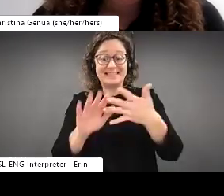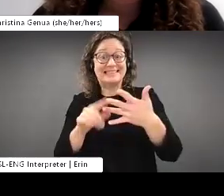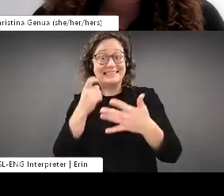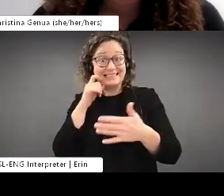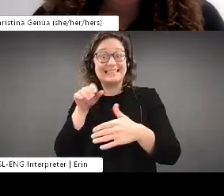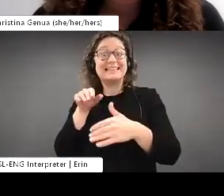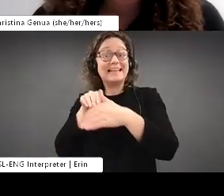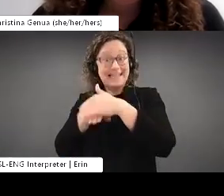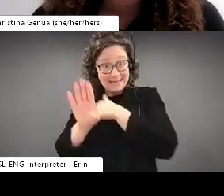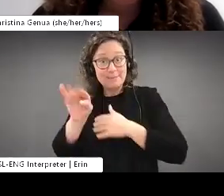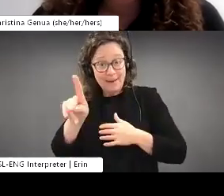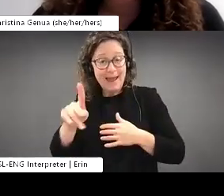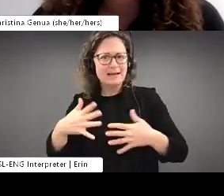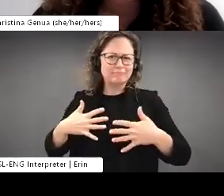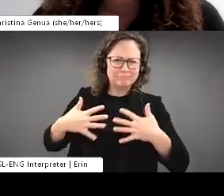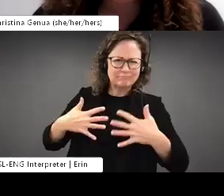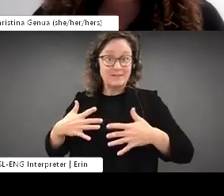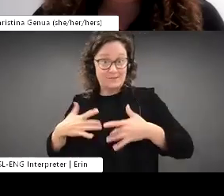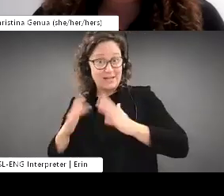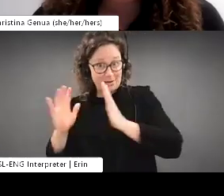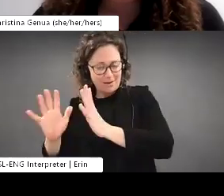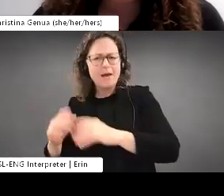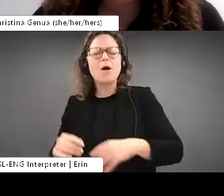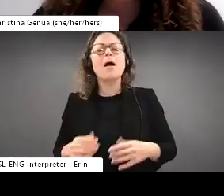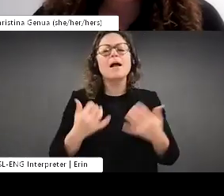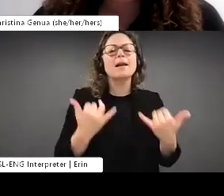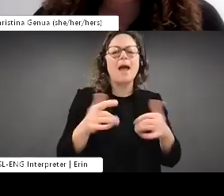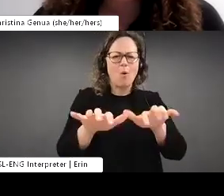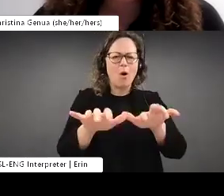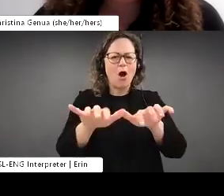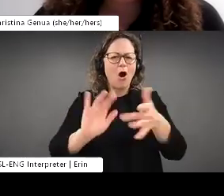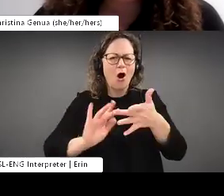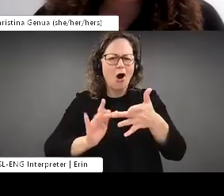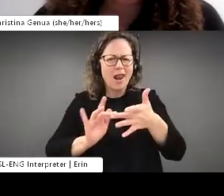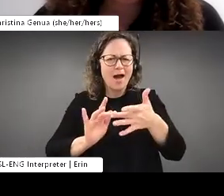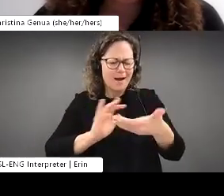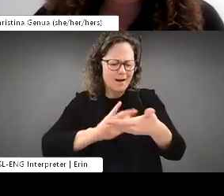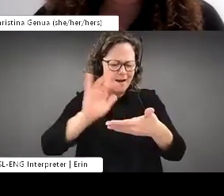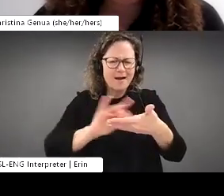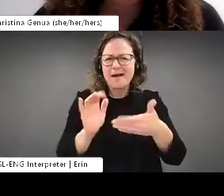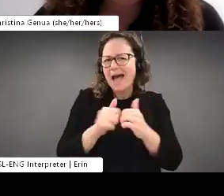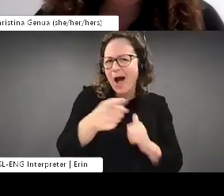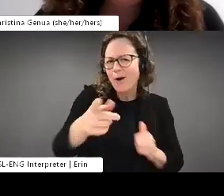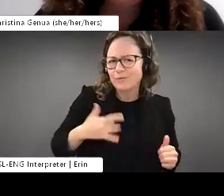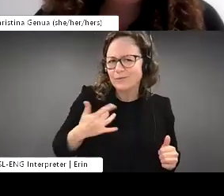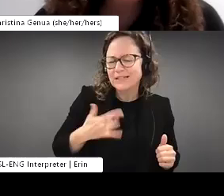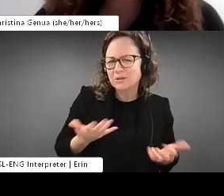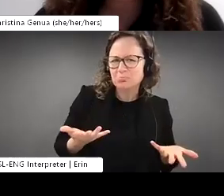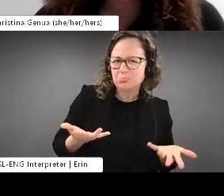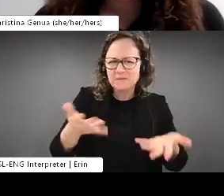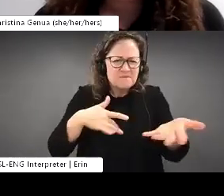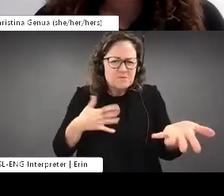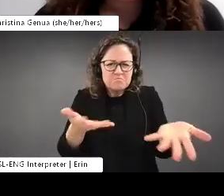Okay. And then how do we feel when we use online banking? So I know, Ross, you said you use online banking only these